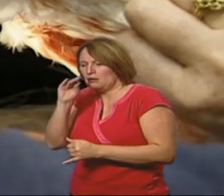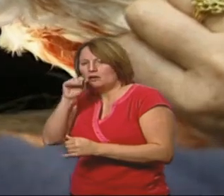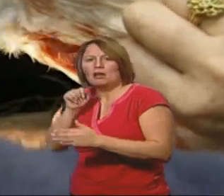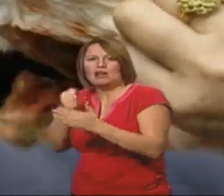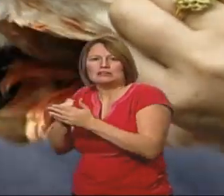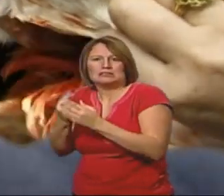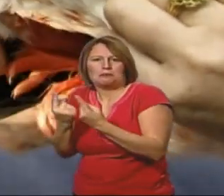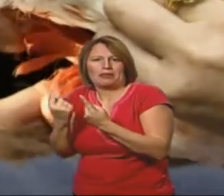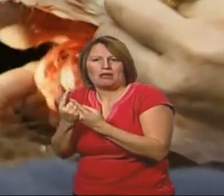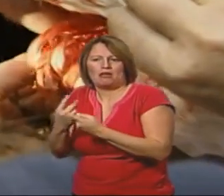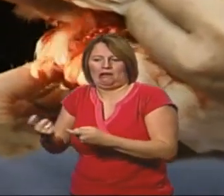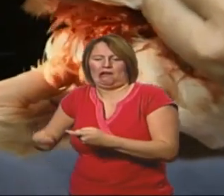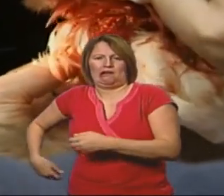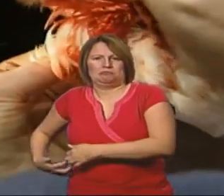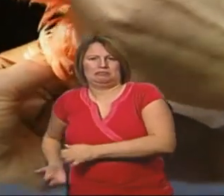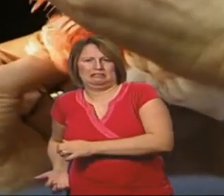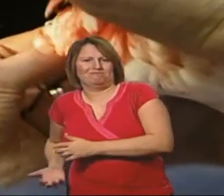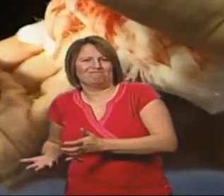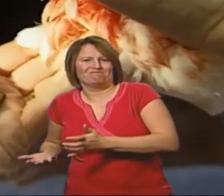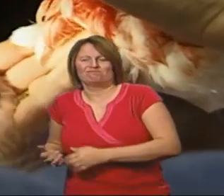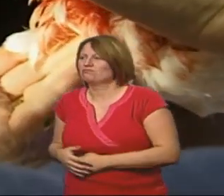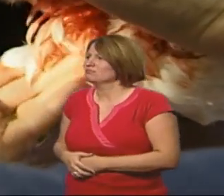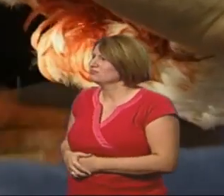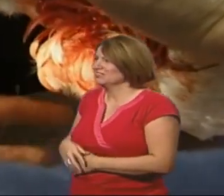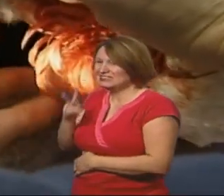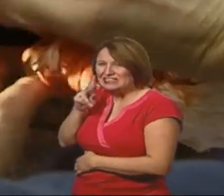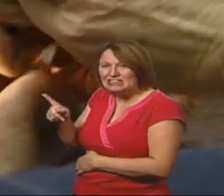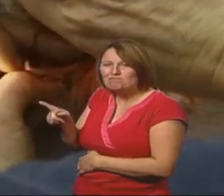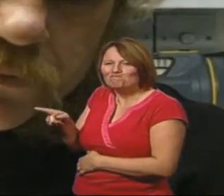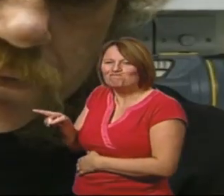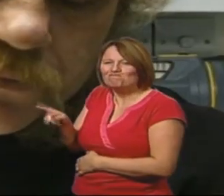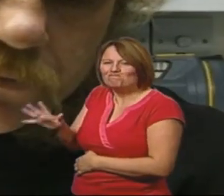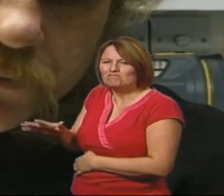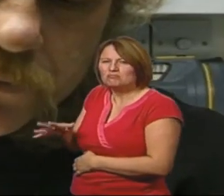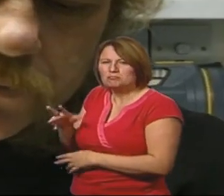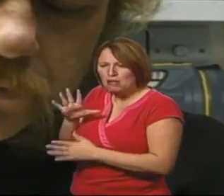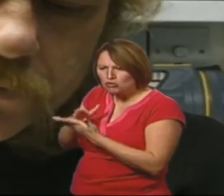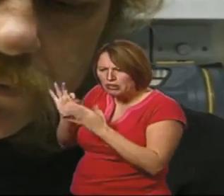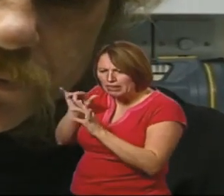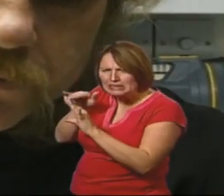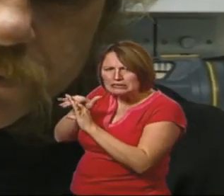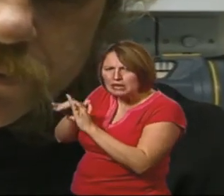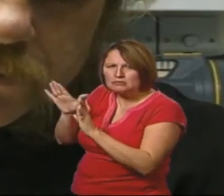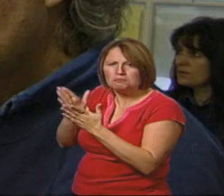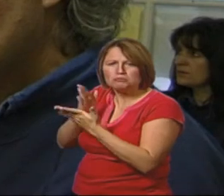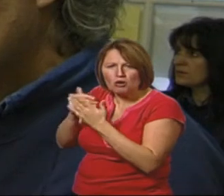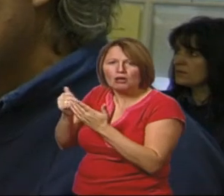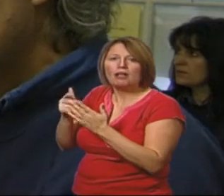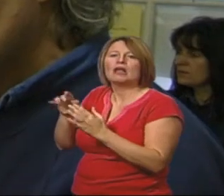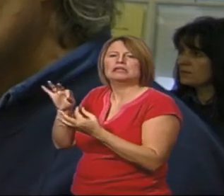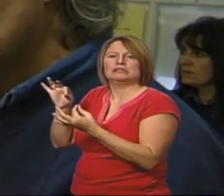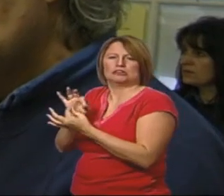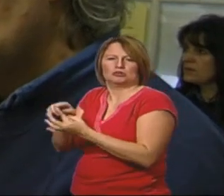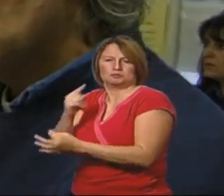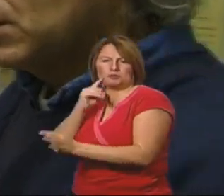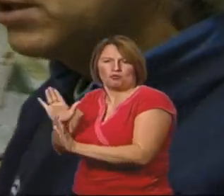Look, see that there? Right, Make sure there's nothing in there. Yeah. Clean it and stitch it tomorrow if he's not in shock too